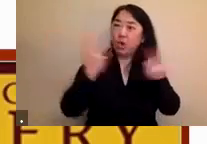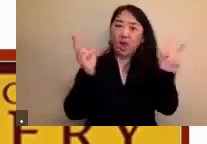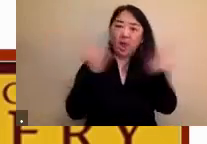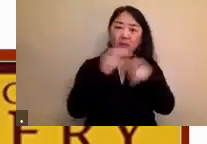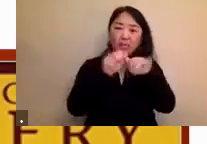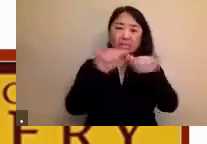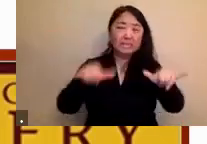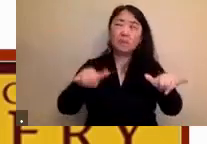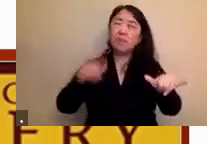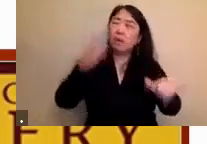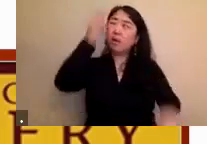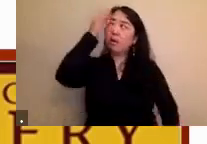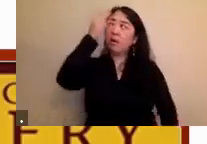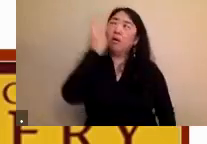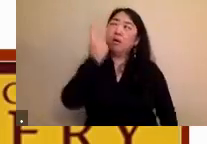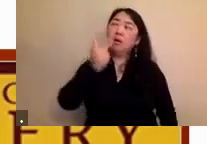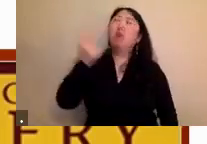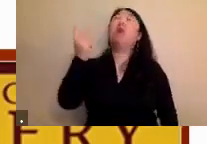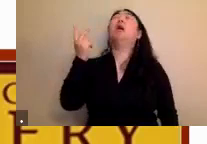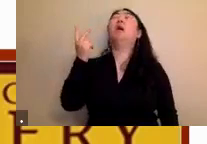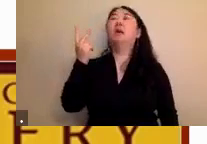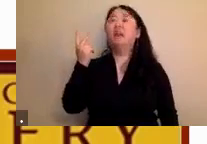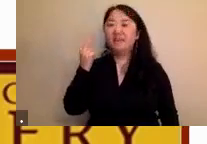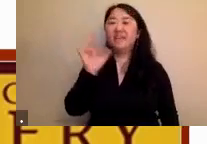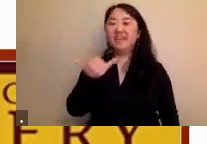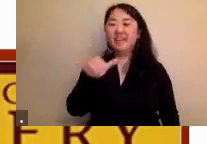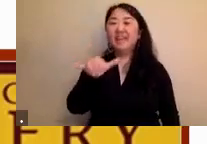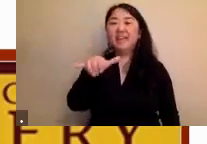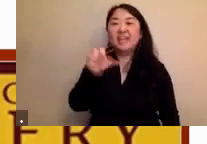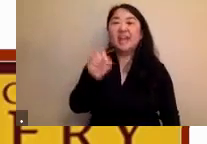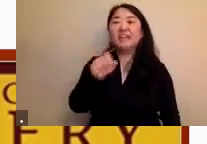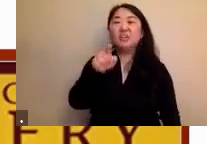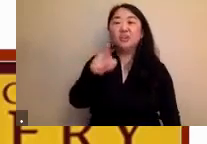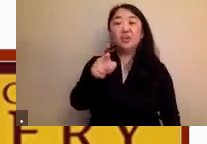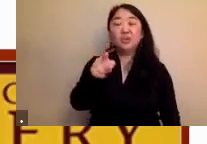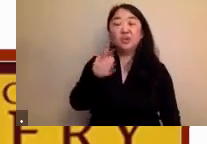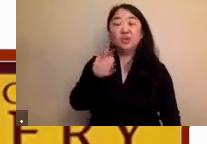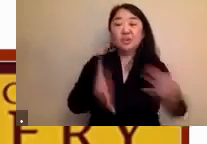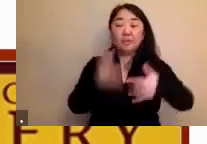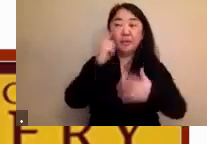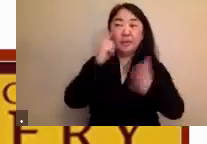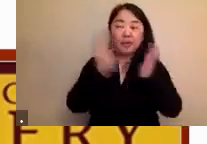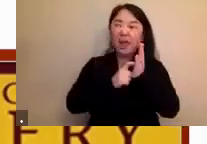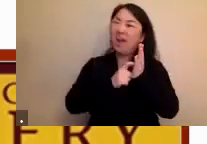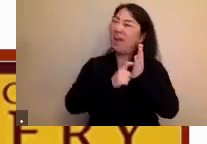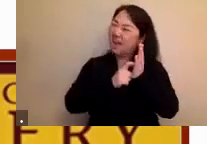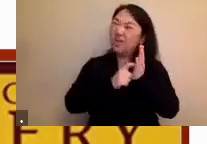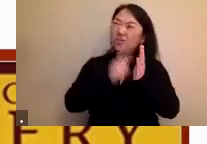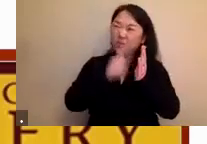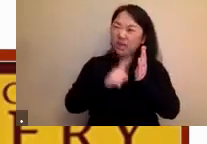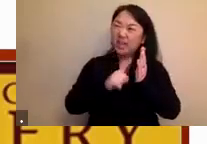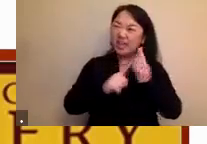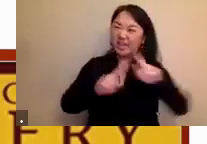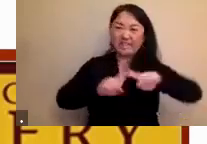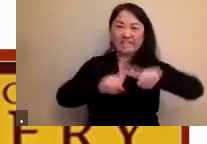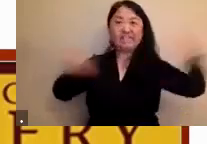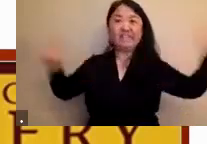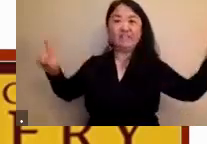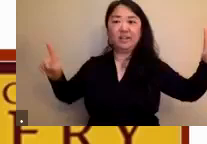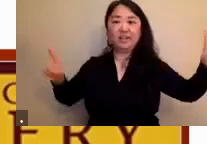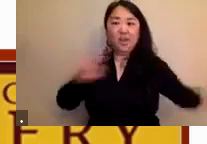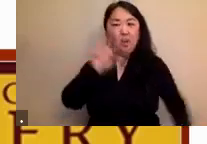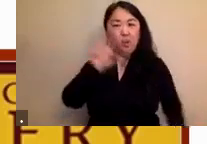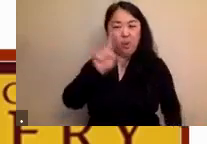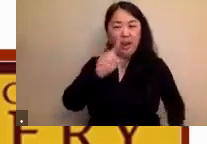systems and all, you will see that there was significant disparity into where highways were